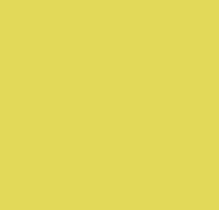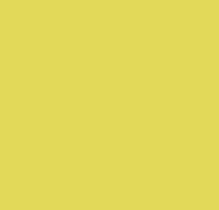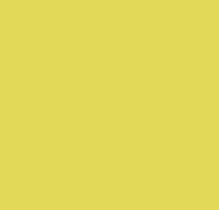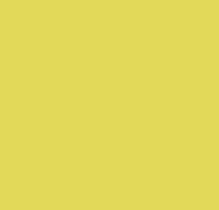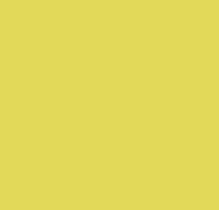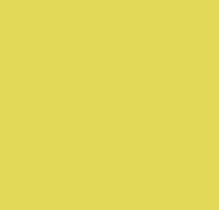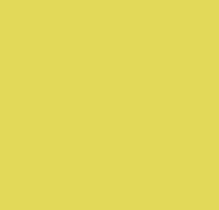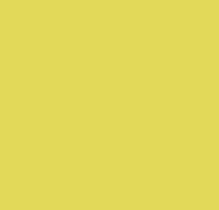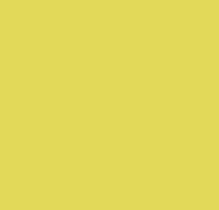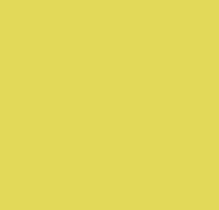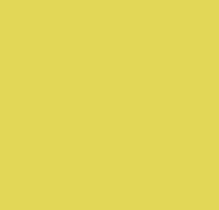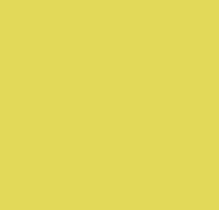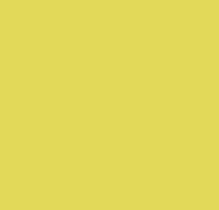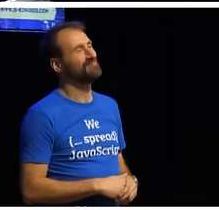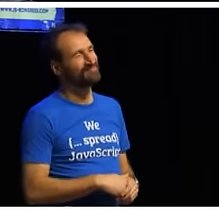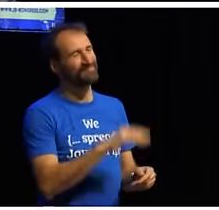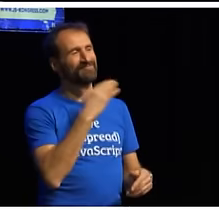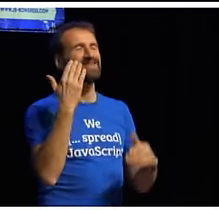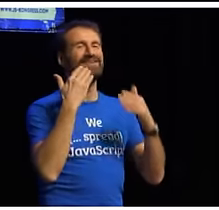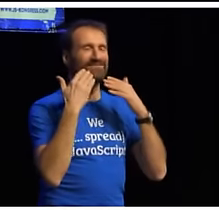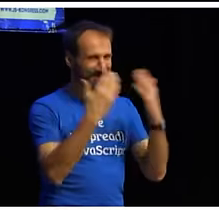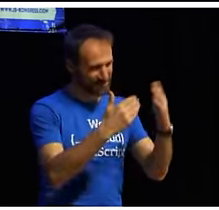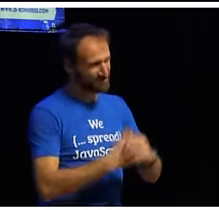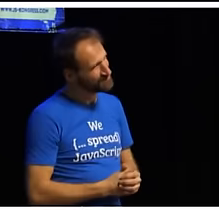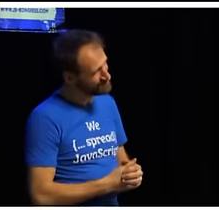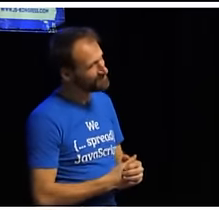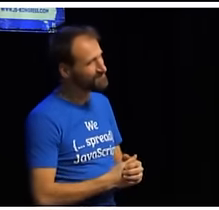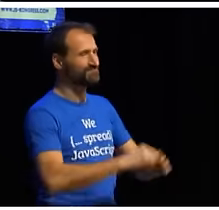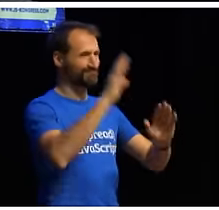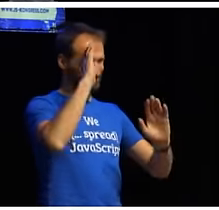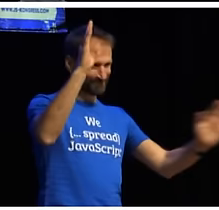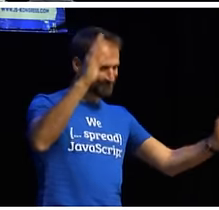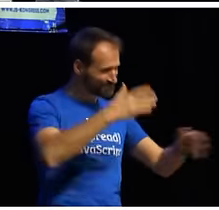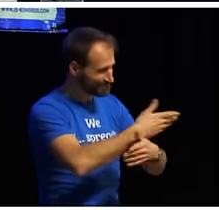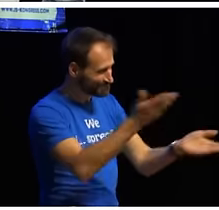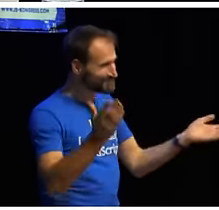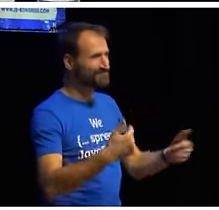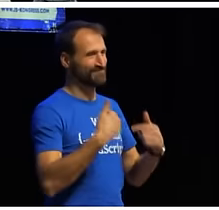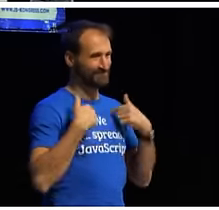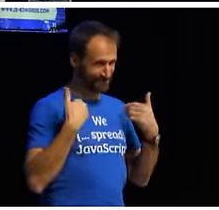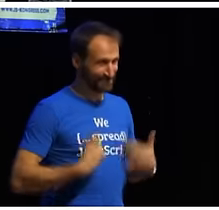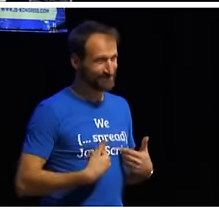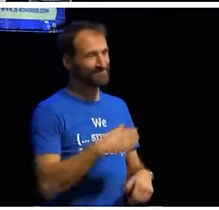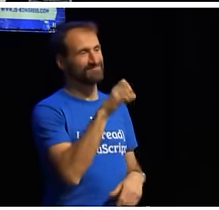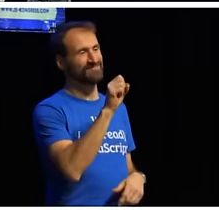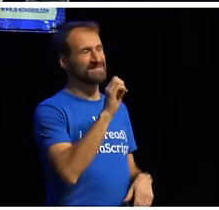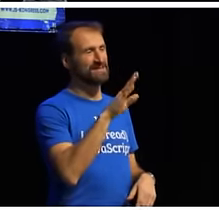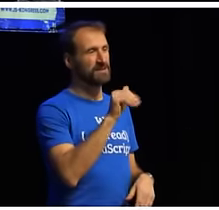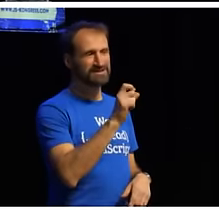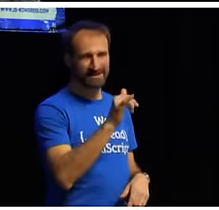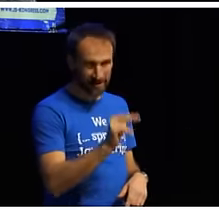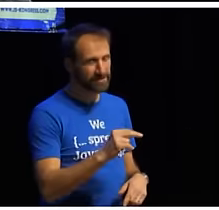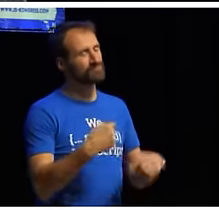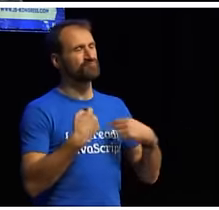loot. I know you got the loot. You got the loot. Oh, hi everyone. I'm Sebastian. I'm a software